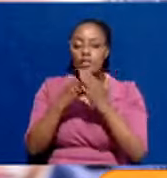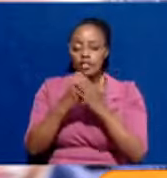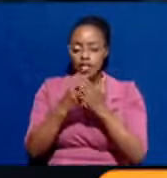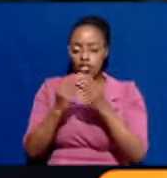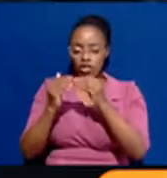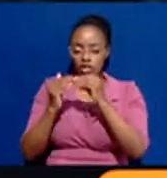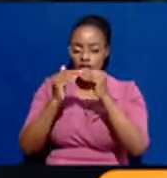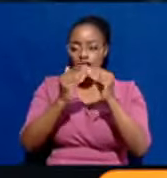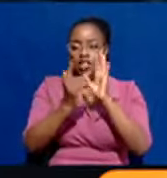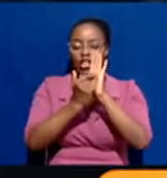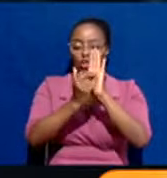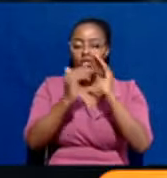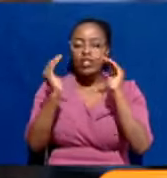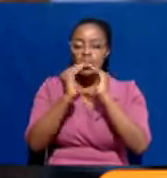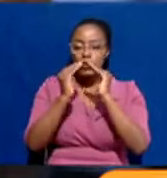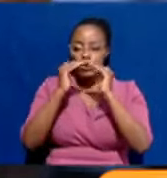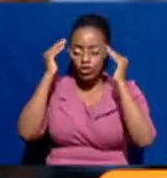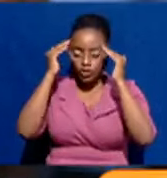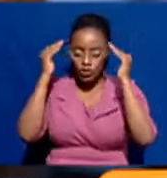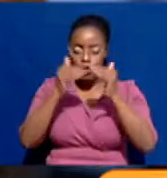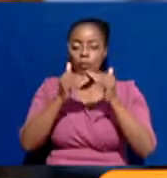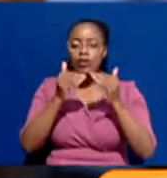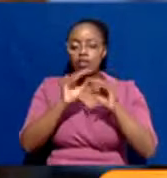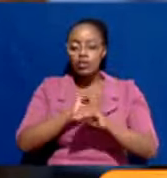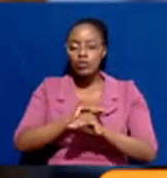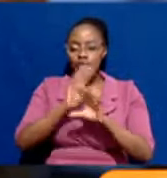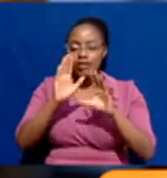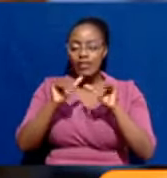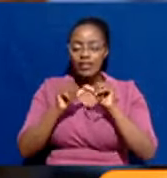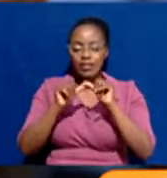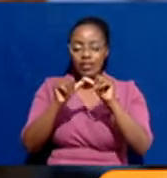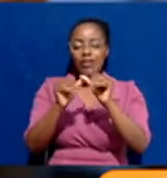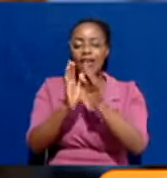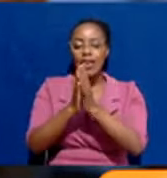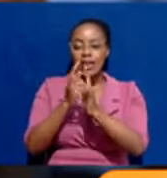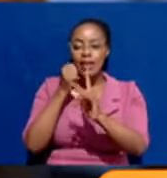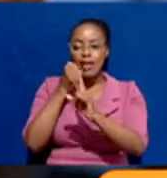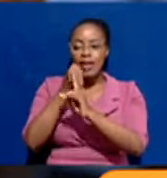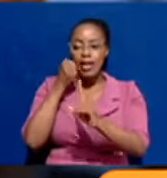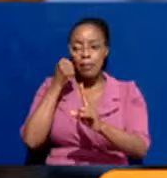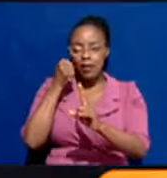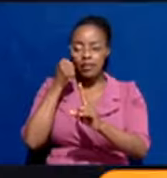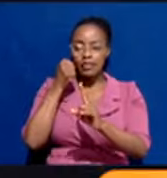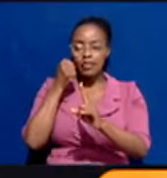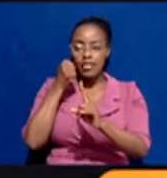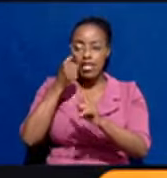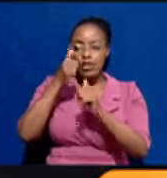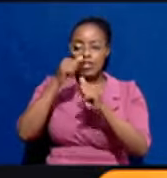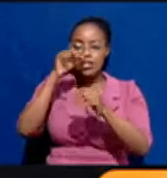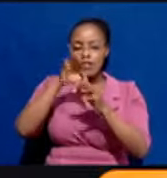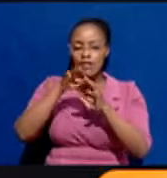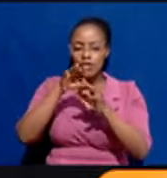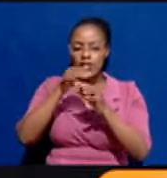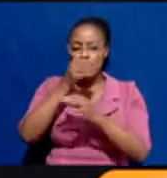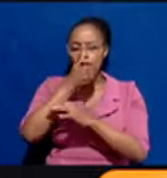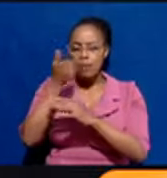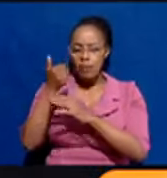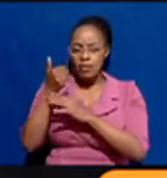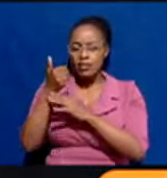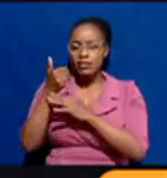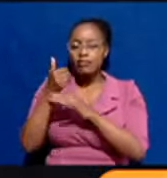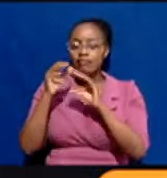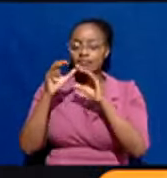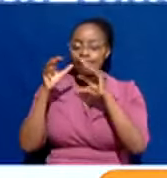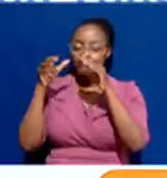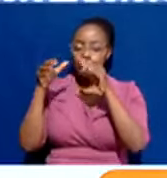Guidelines, showcasing Equity's commitment to transparent sustainability and impact reporting and best-in-class global